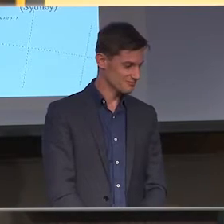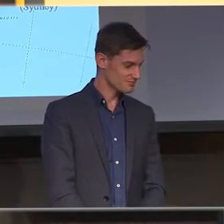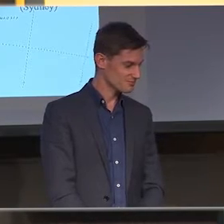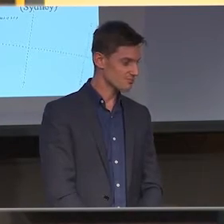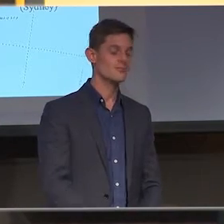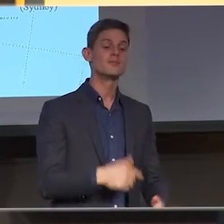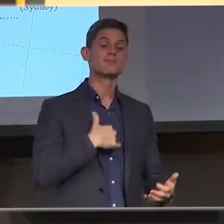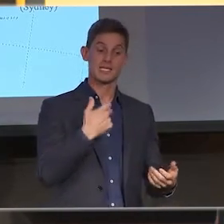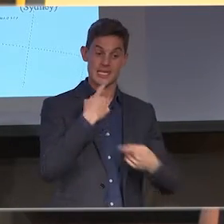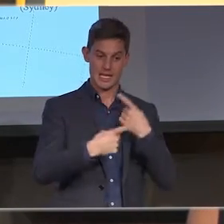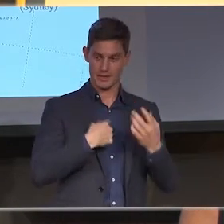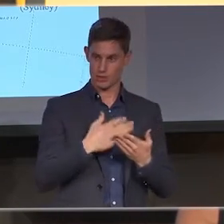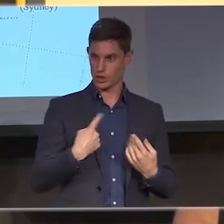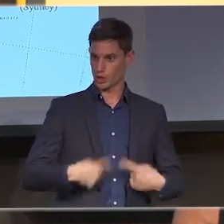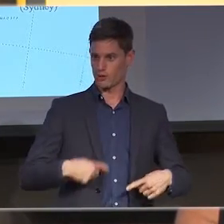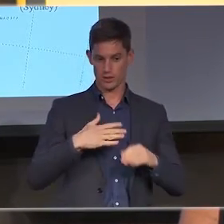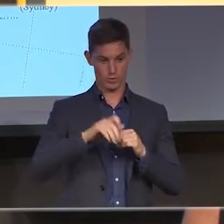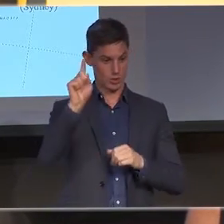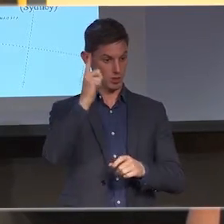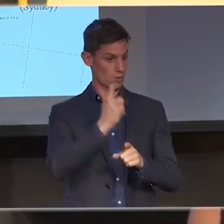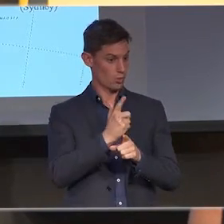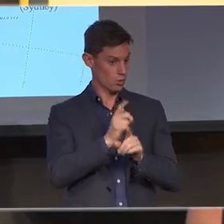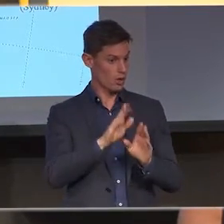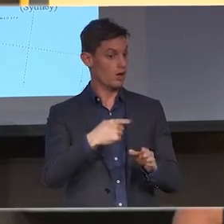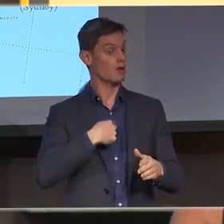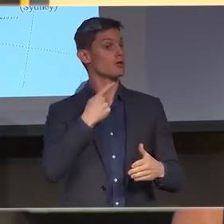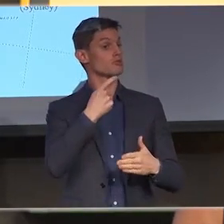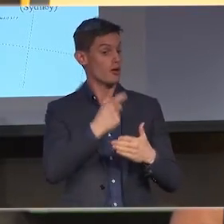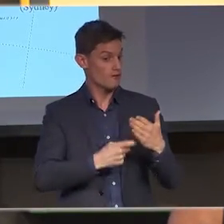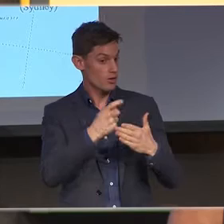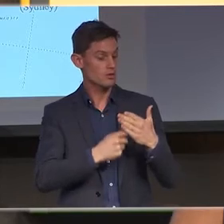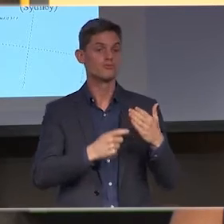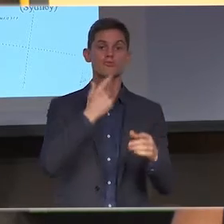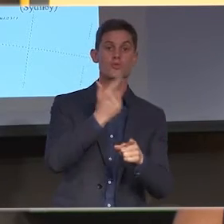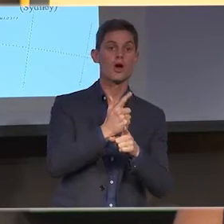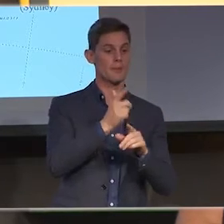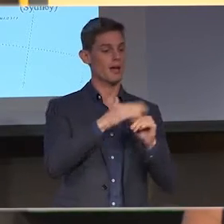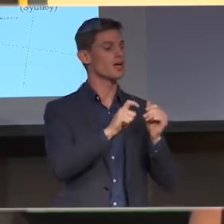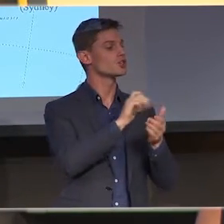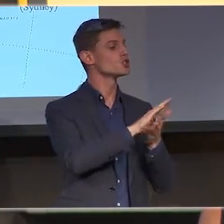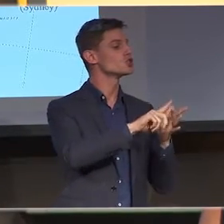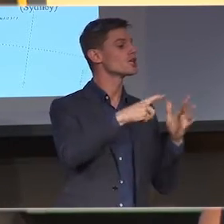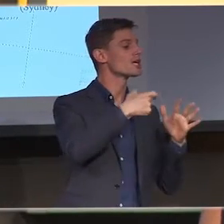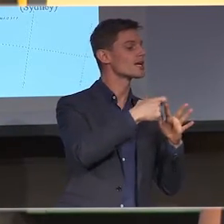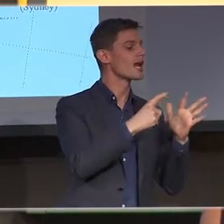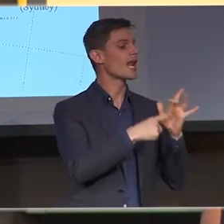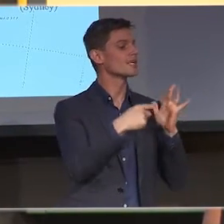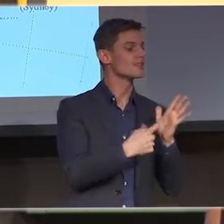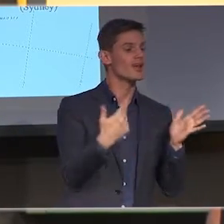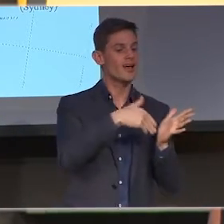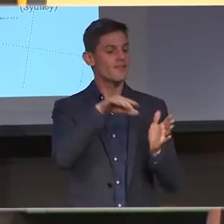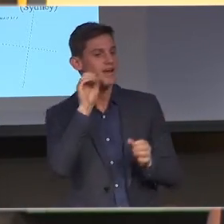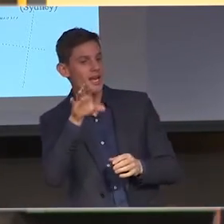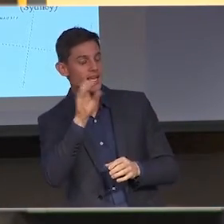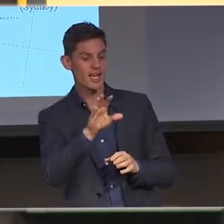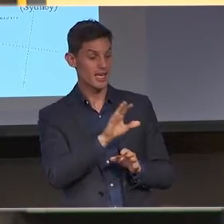I have to tell you, I'm very nervous about today because I much prefer to give presentations about chick lit where I can be funny, but there's nothing